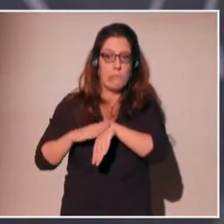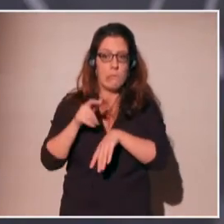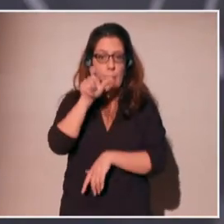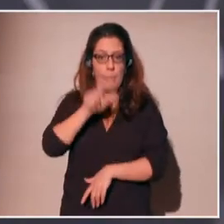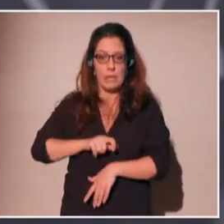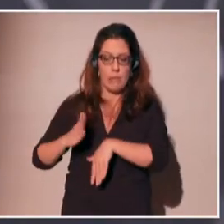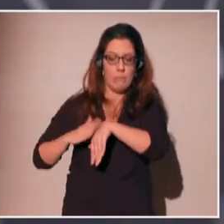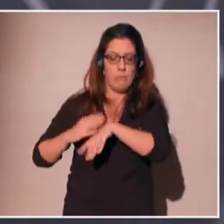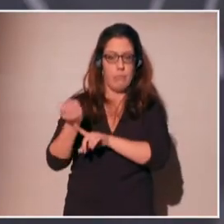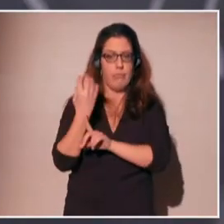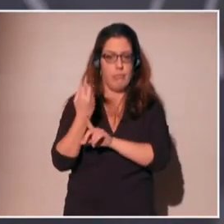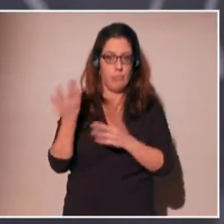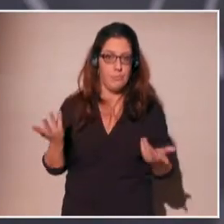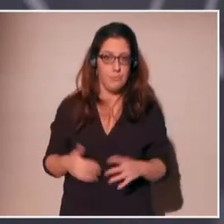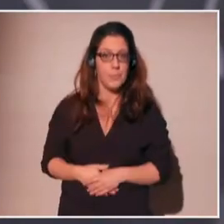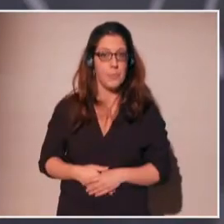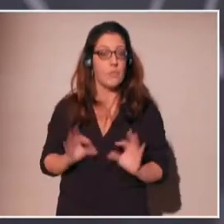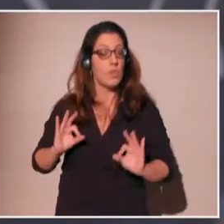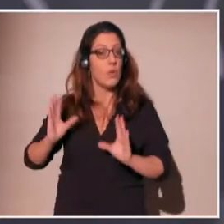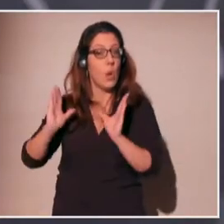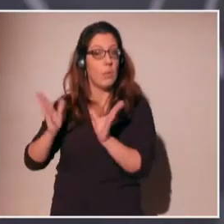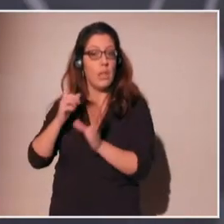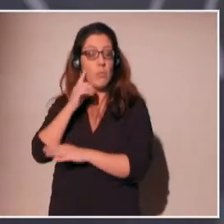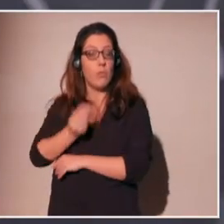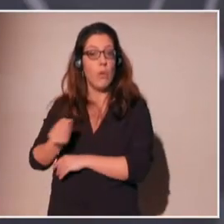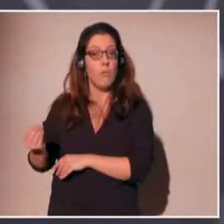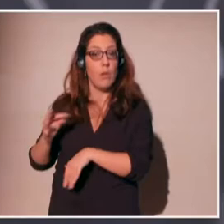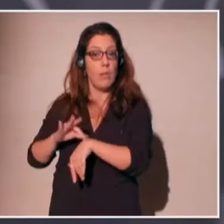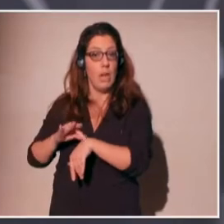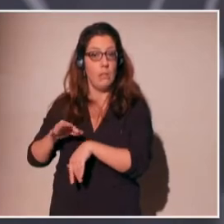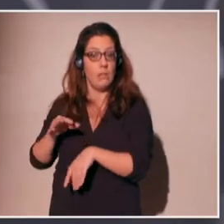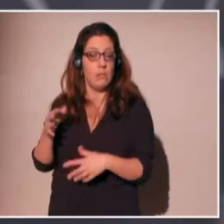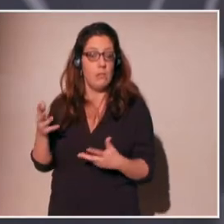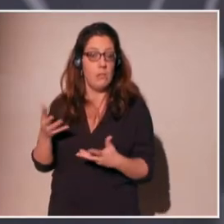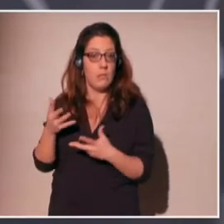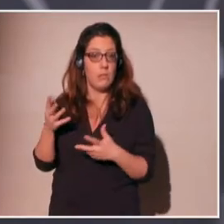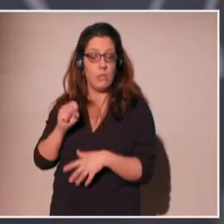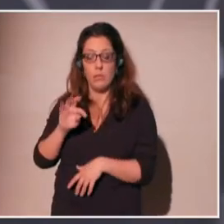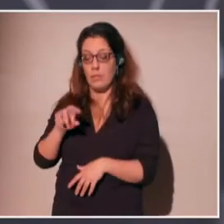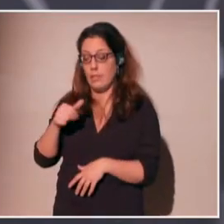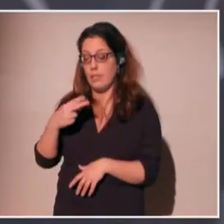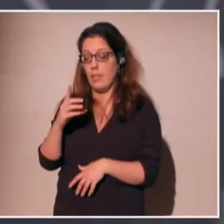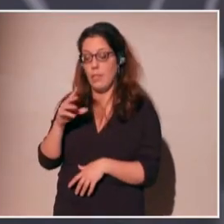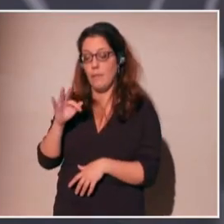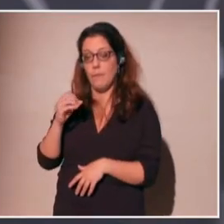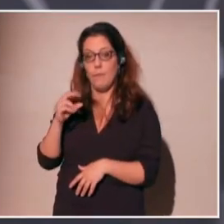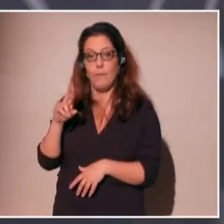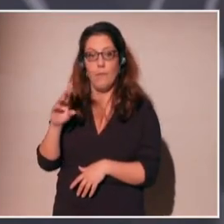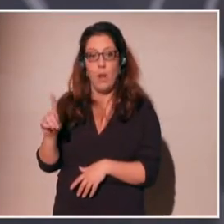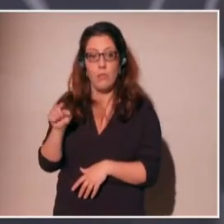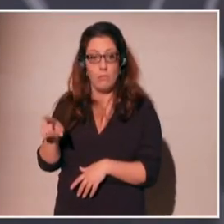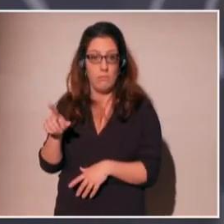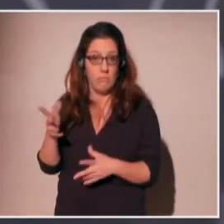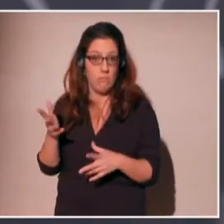Children's Hospital and worked on a particular project of hand hygiene practice in hospitals. It turned